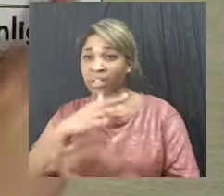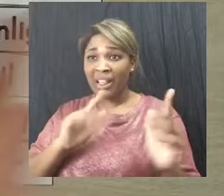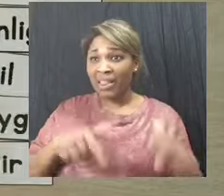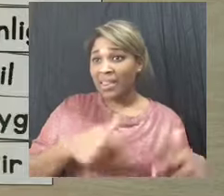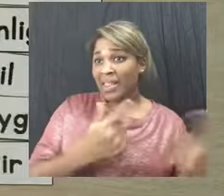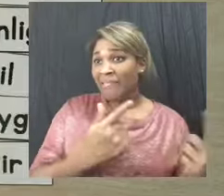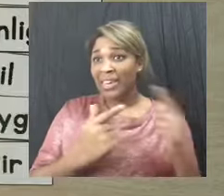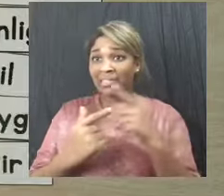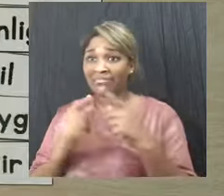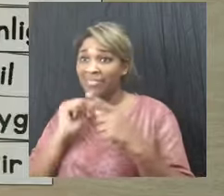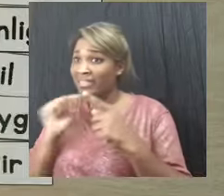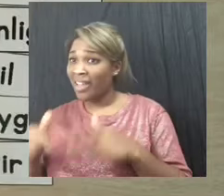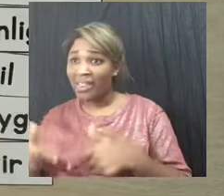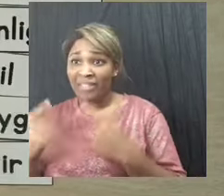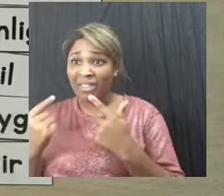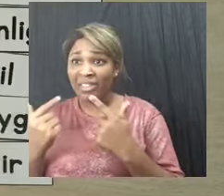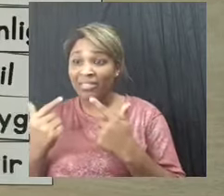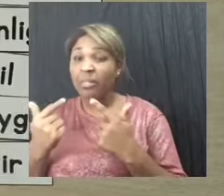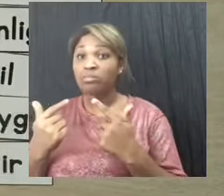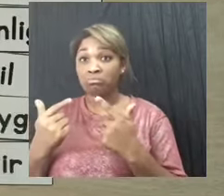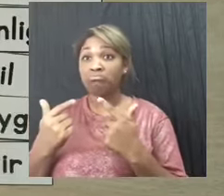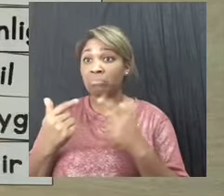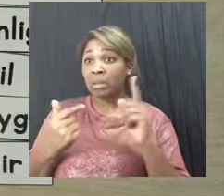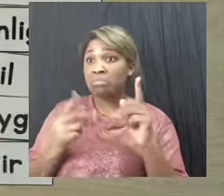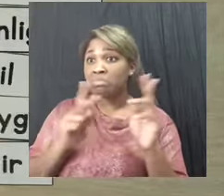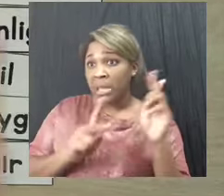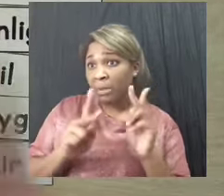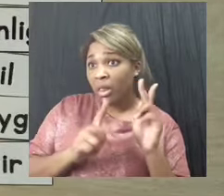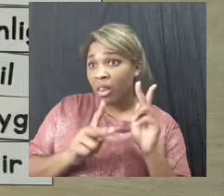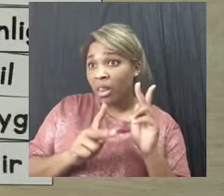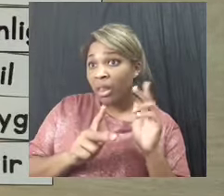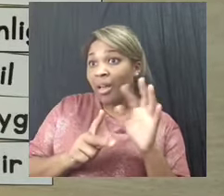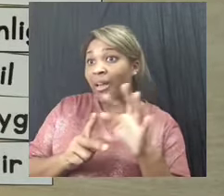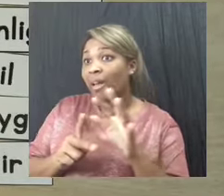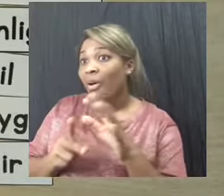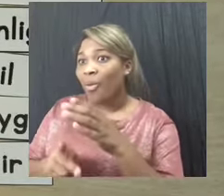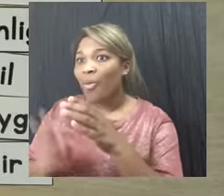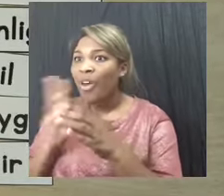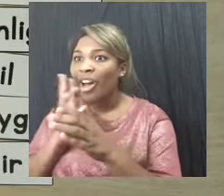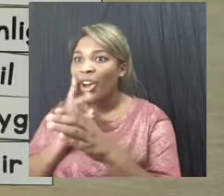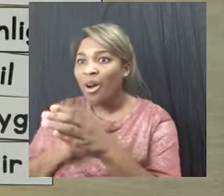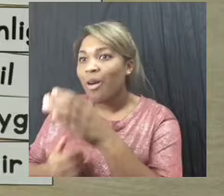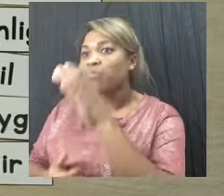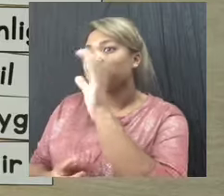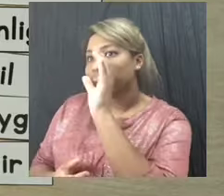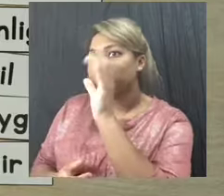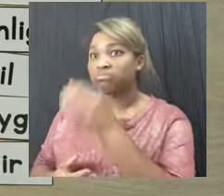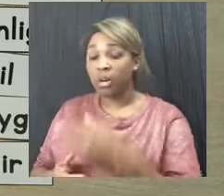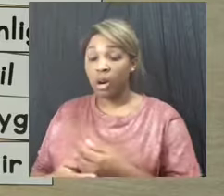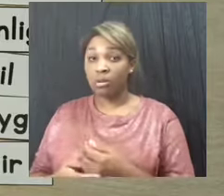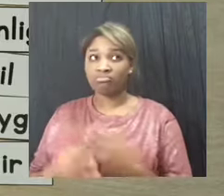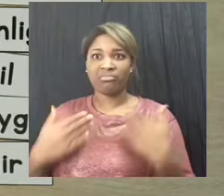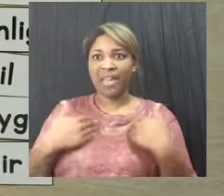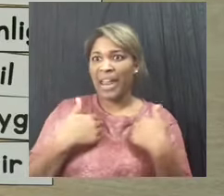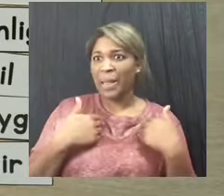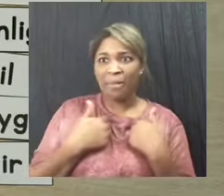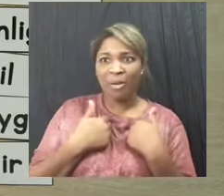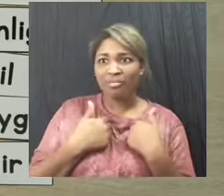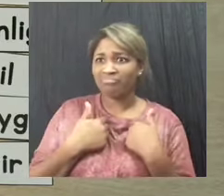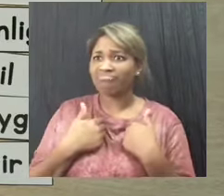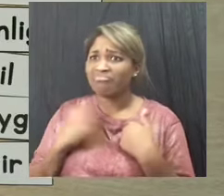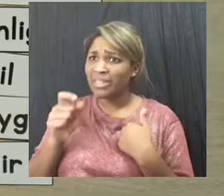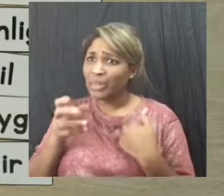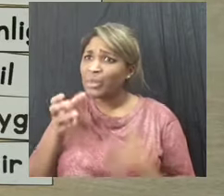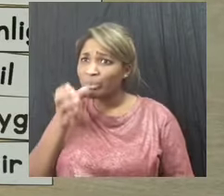and the non-living, say people who find water to drink, and animals and plants that need